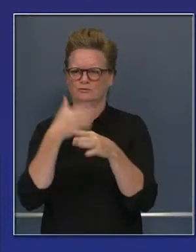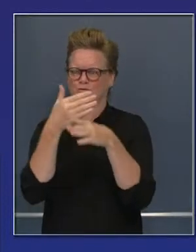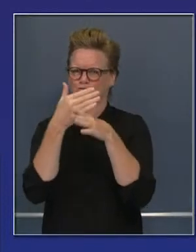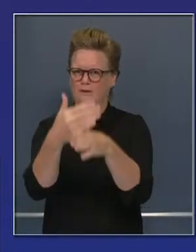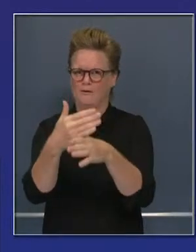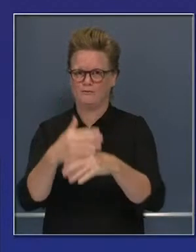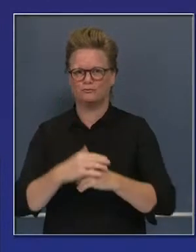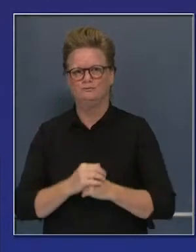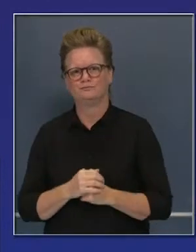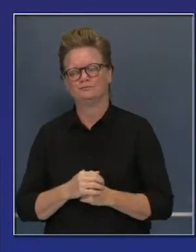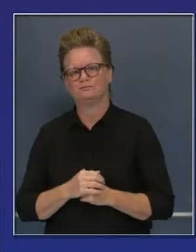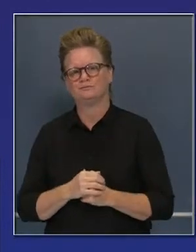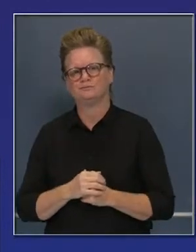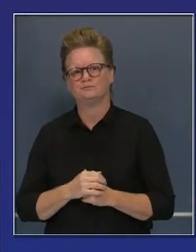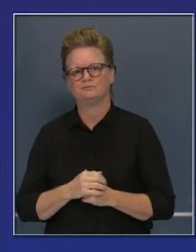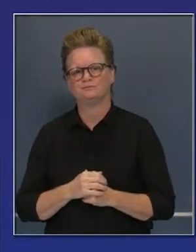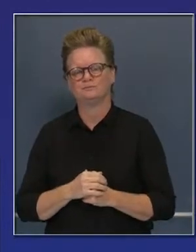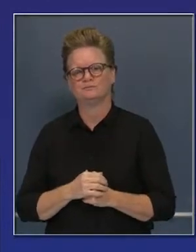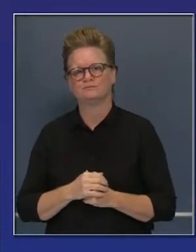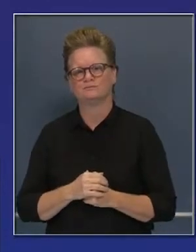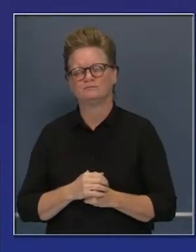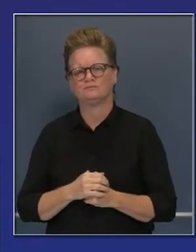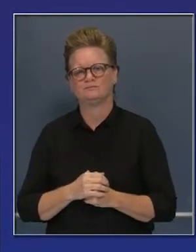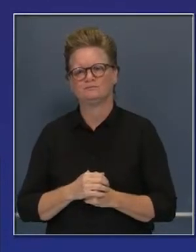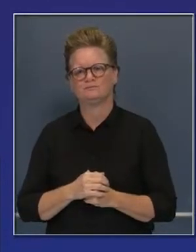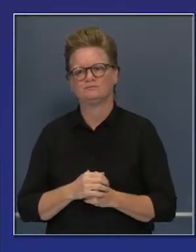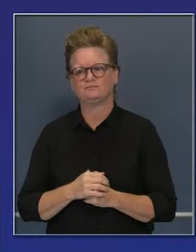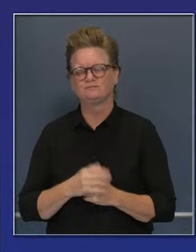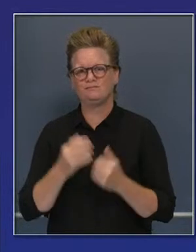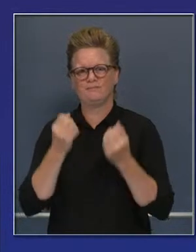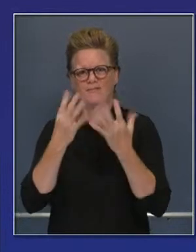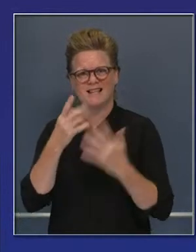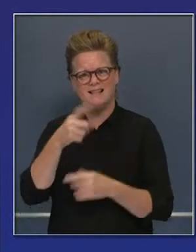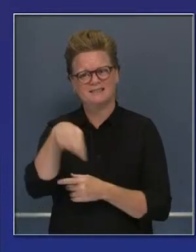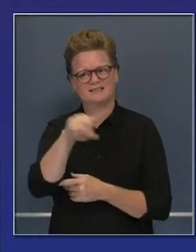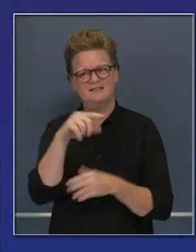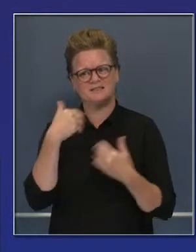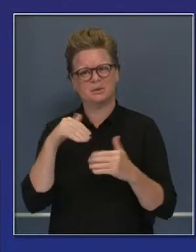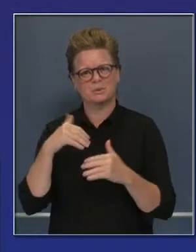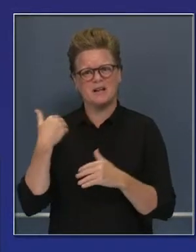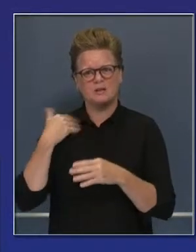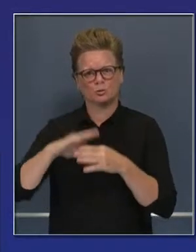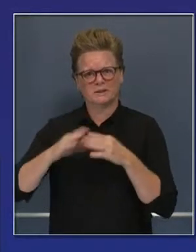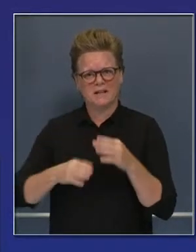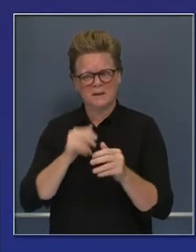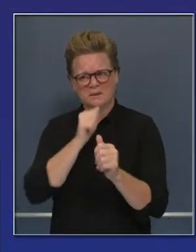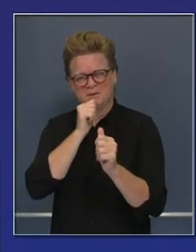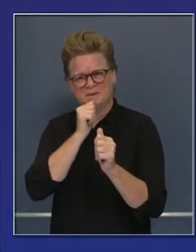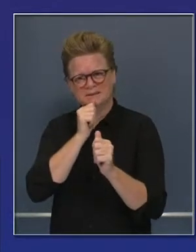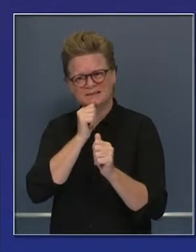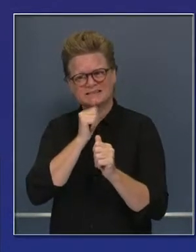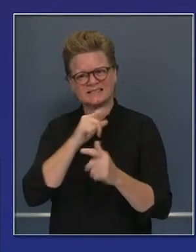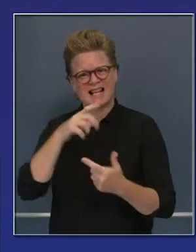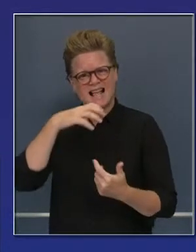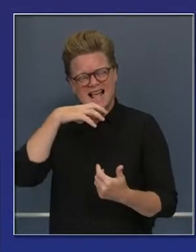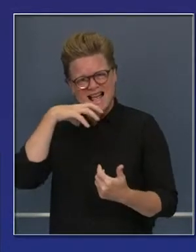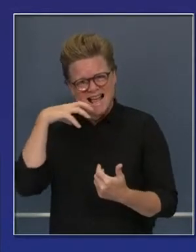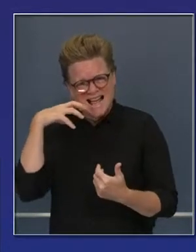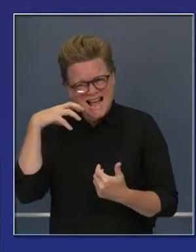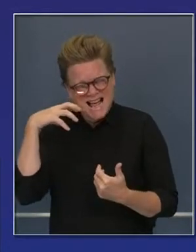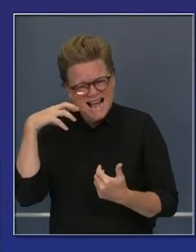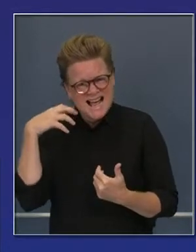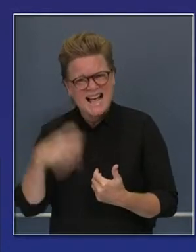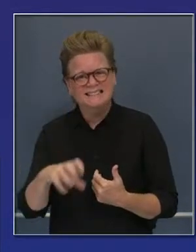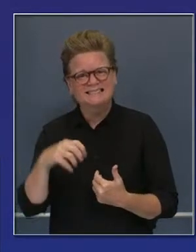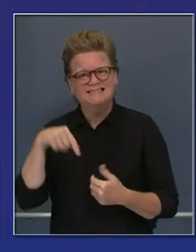those that had to weather the weather over the course of this long holiday weekend, that we experienced yet